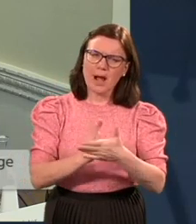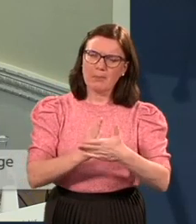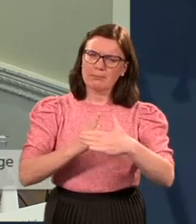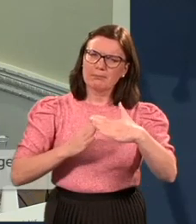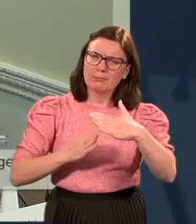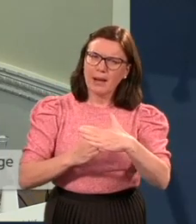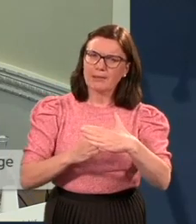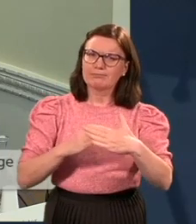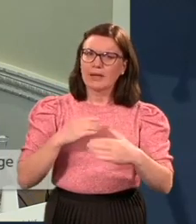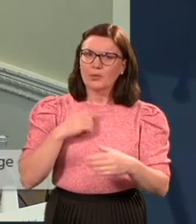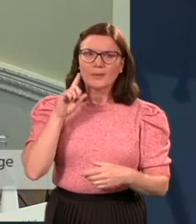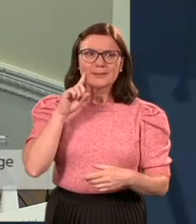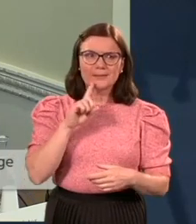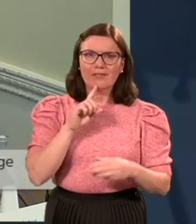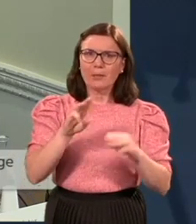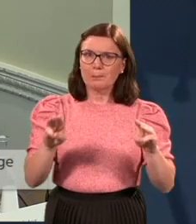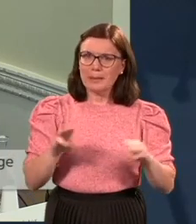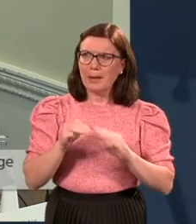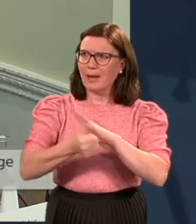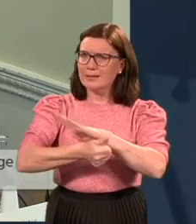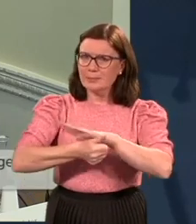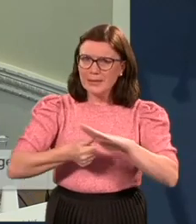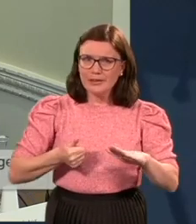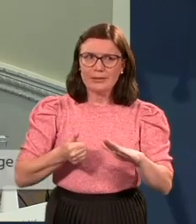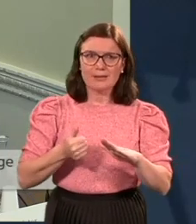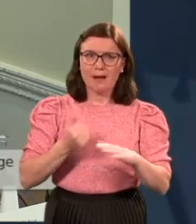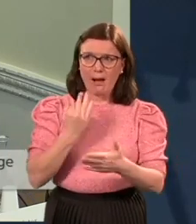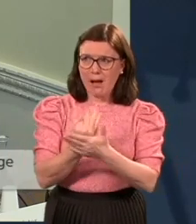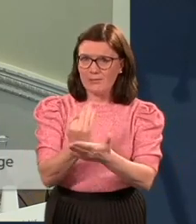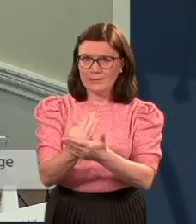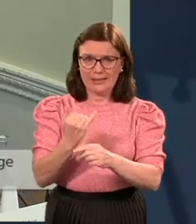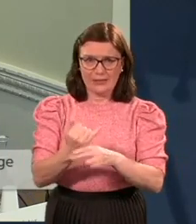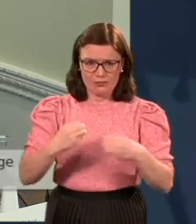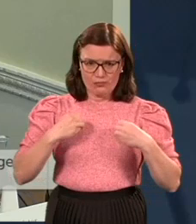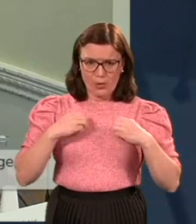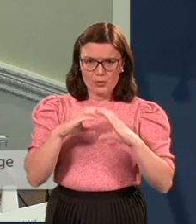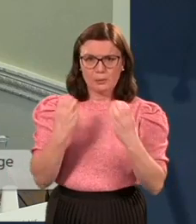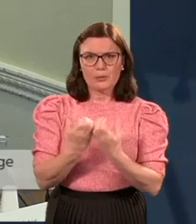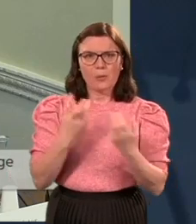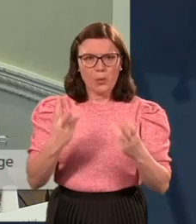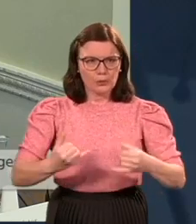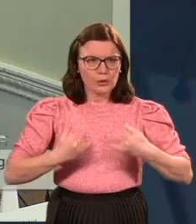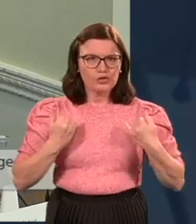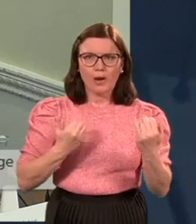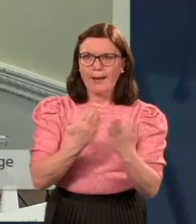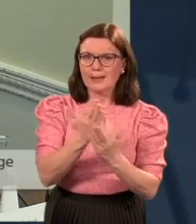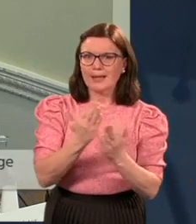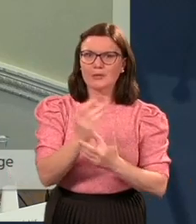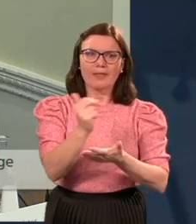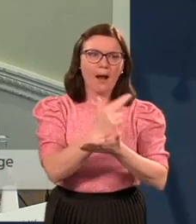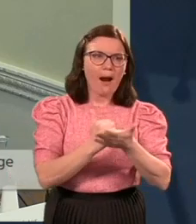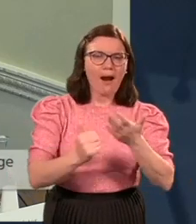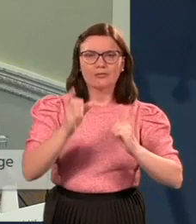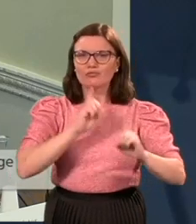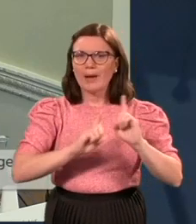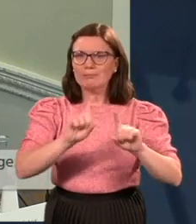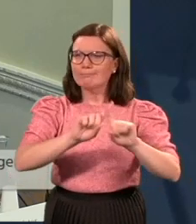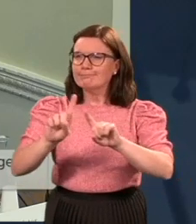that deaf people experience in engaging in their community and enjoying access to the arts and other important